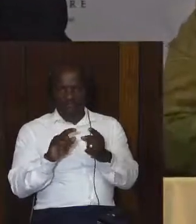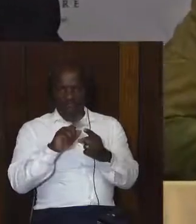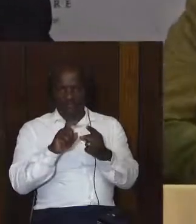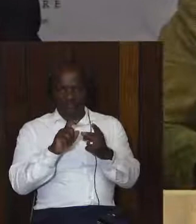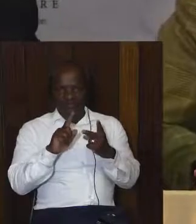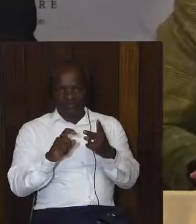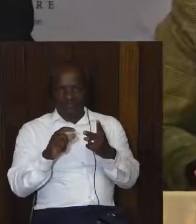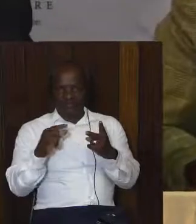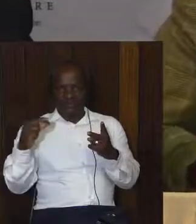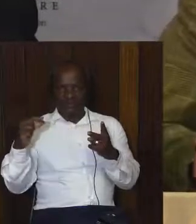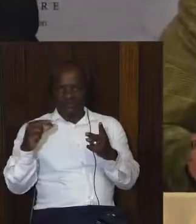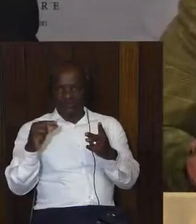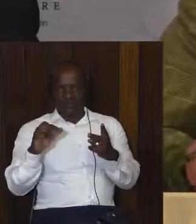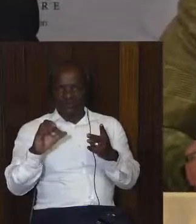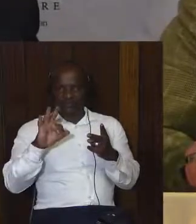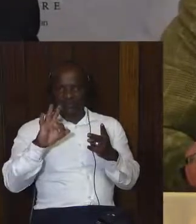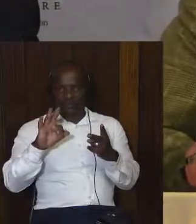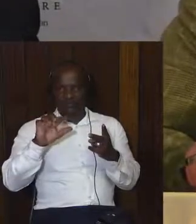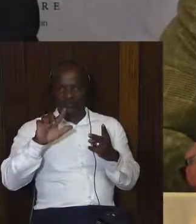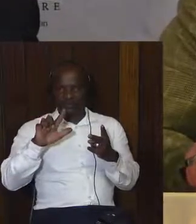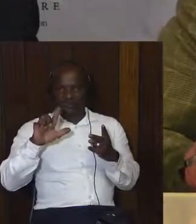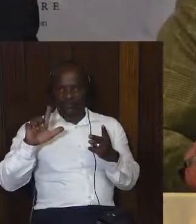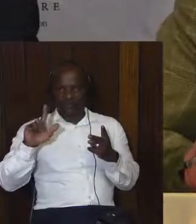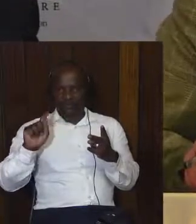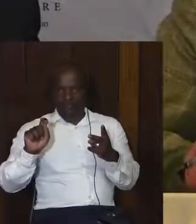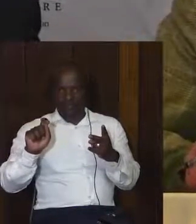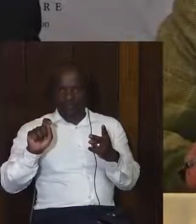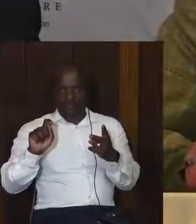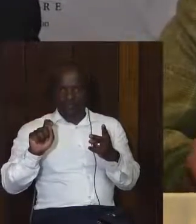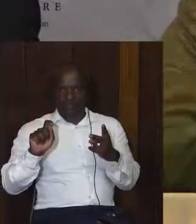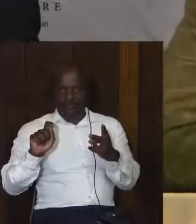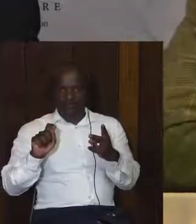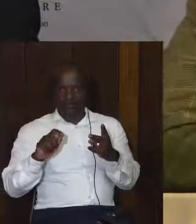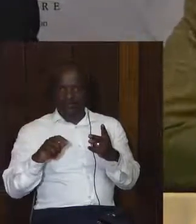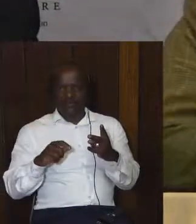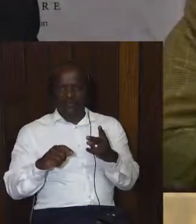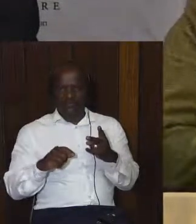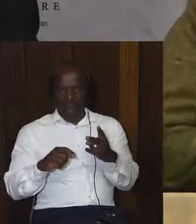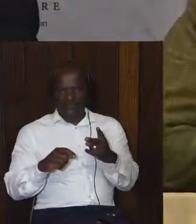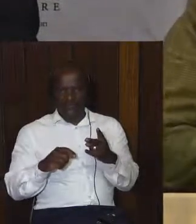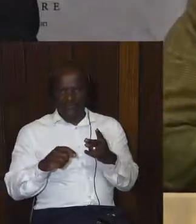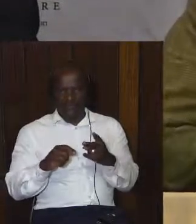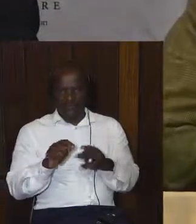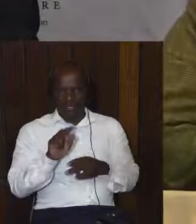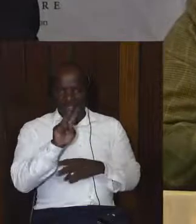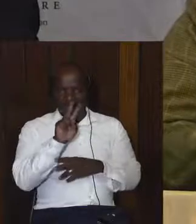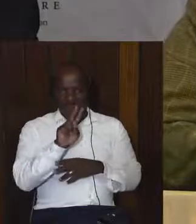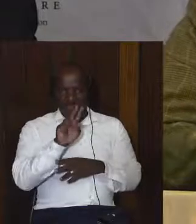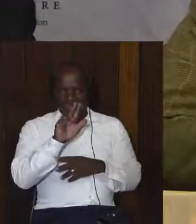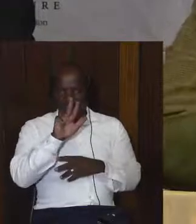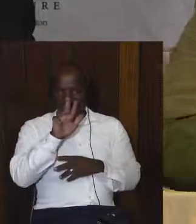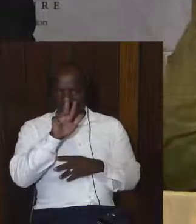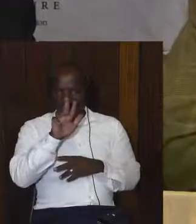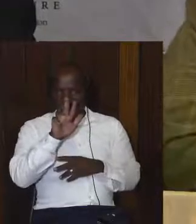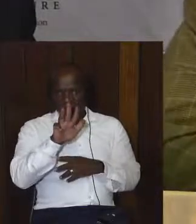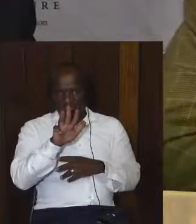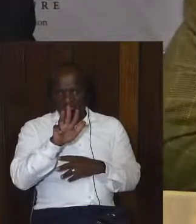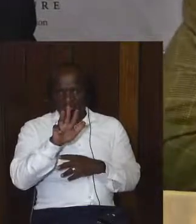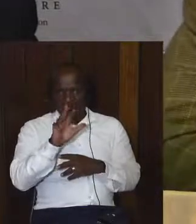G-Fleet. You guys indicated that there was a 29% vacancy